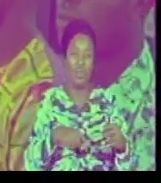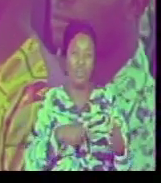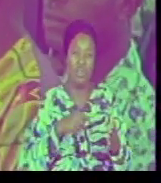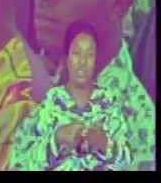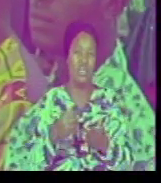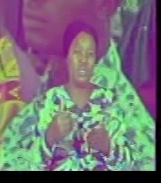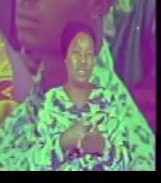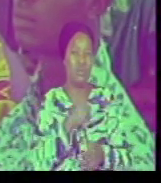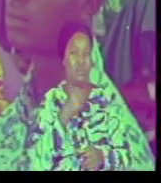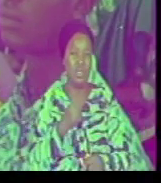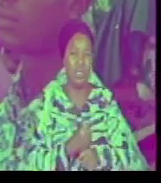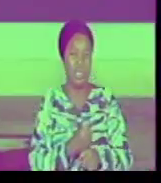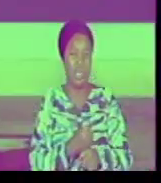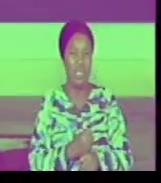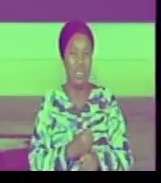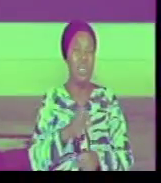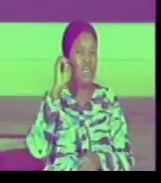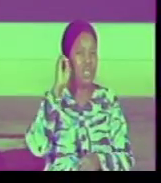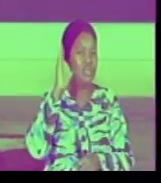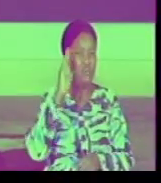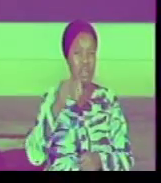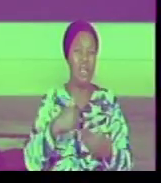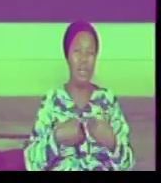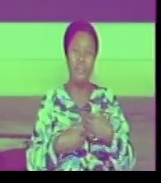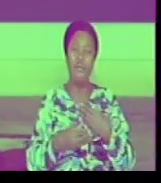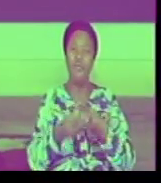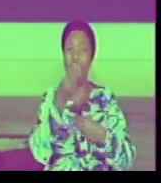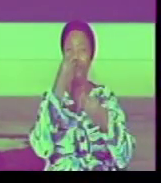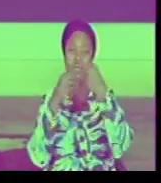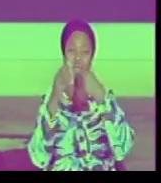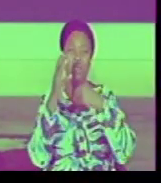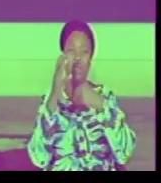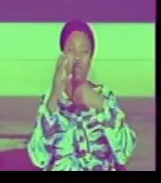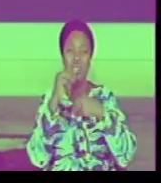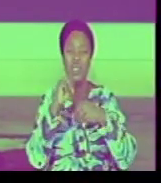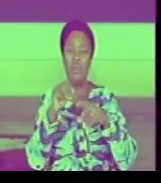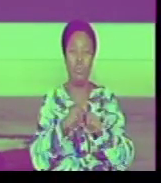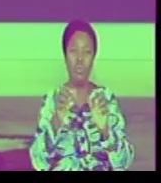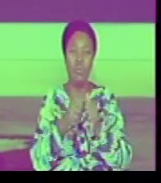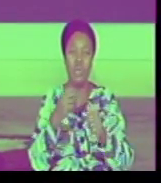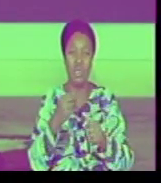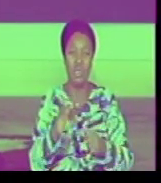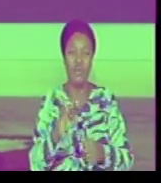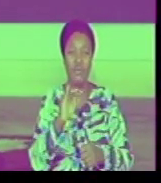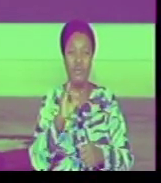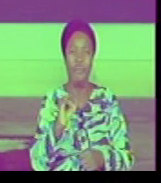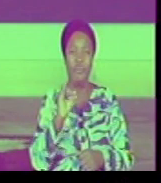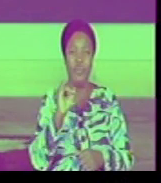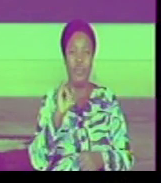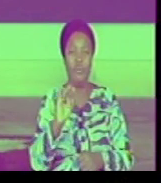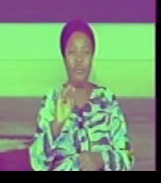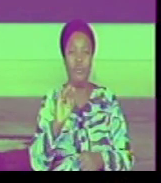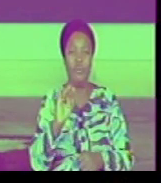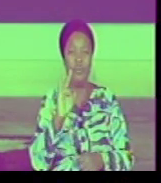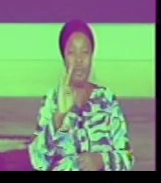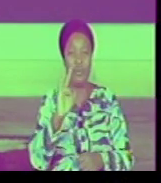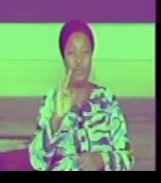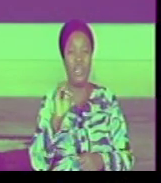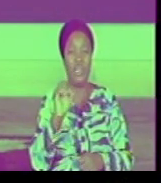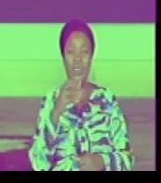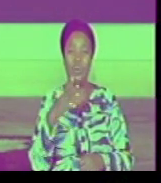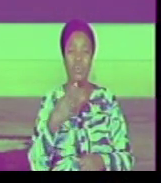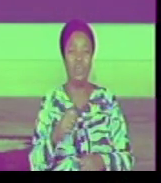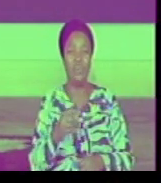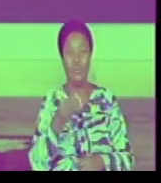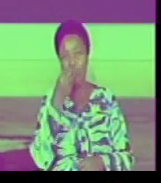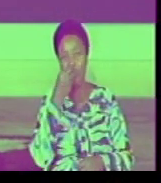them also with the finest of the wheat and with honey out of the rock. What